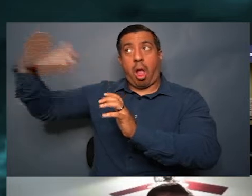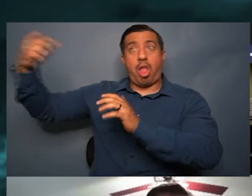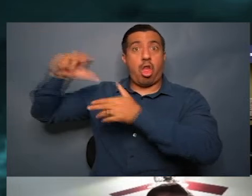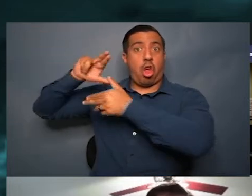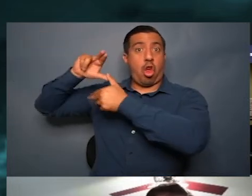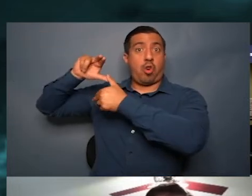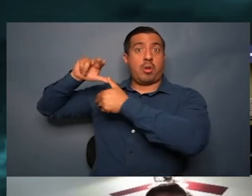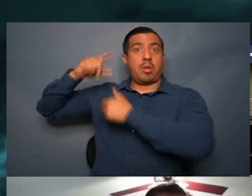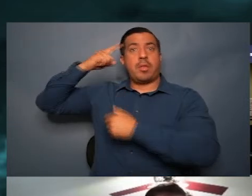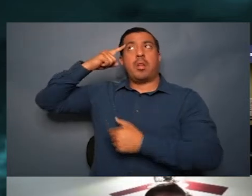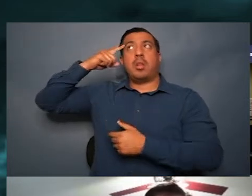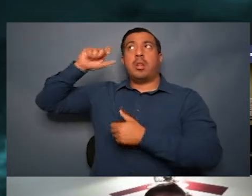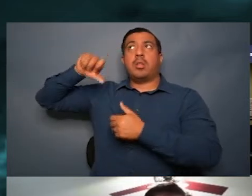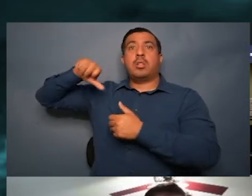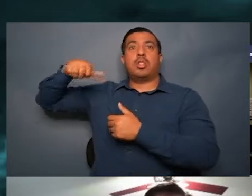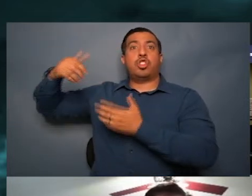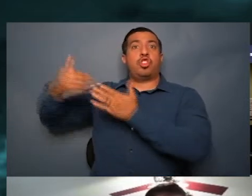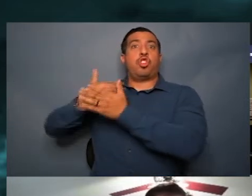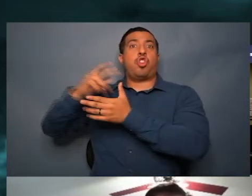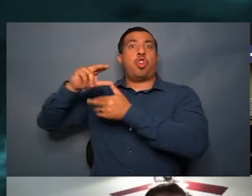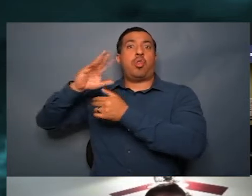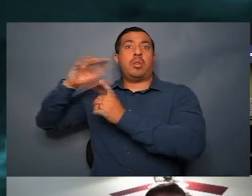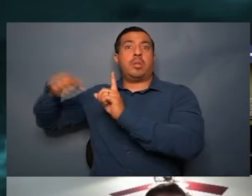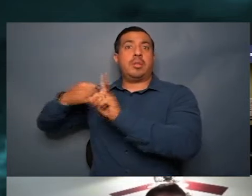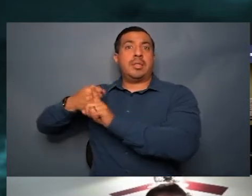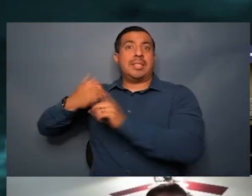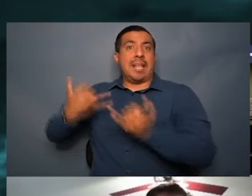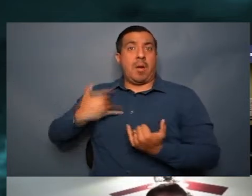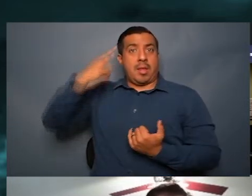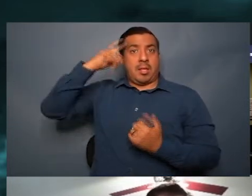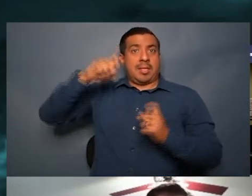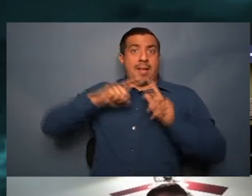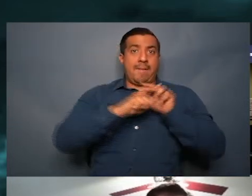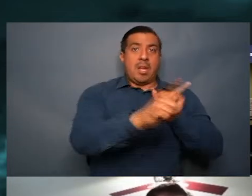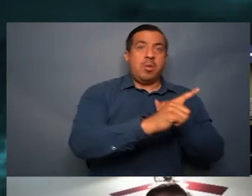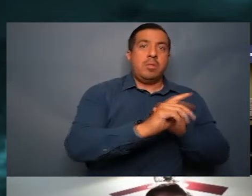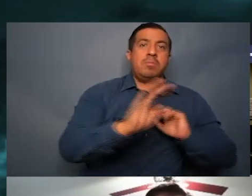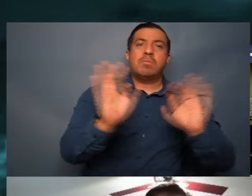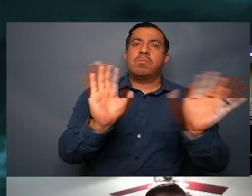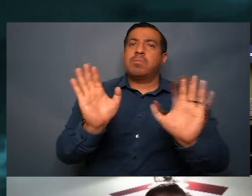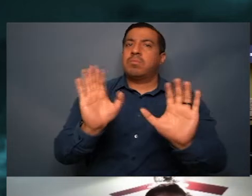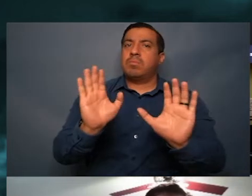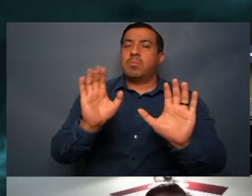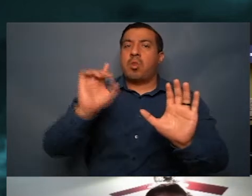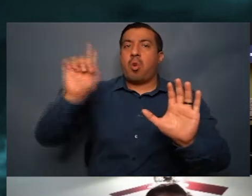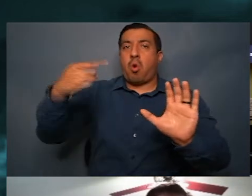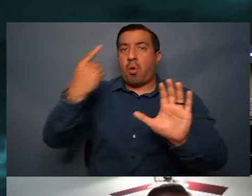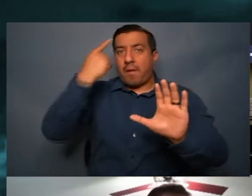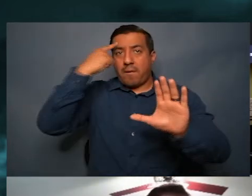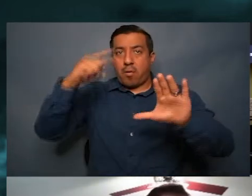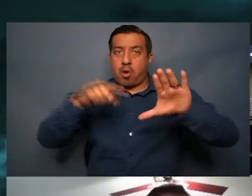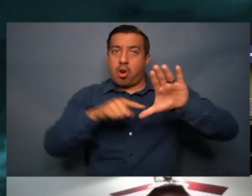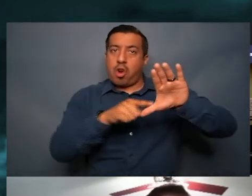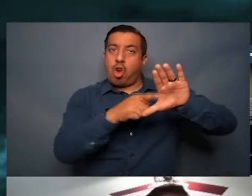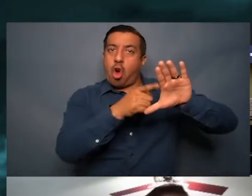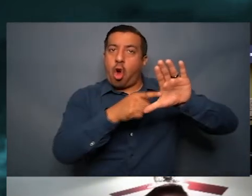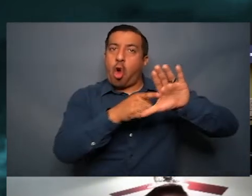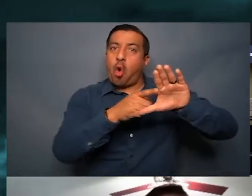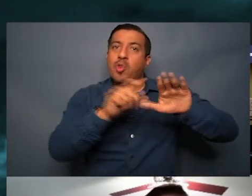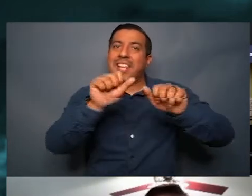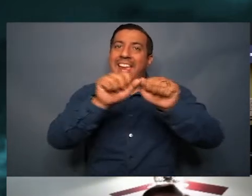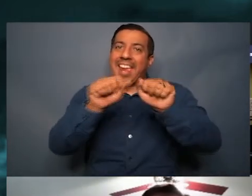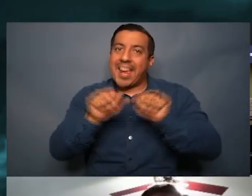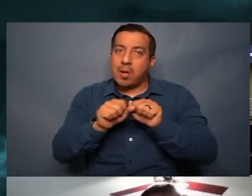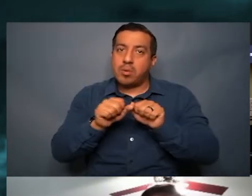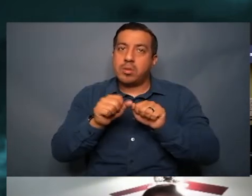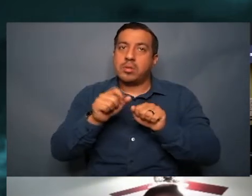you should just automatically assume you're going to need to evacuate. The evacuation is really for the coastal areas, as Mark said, in